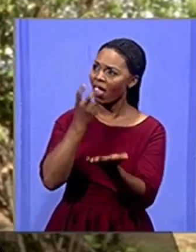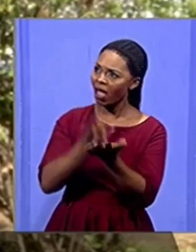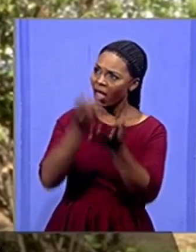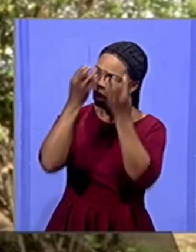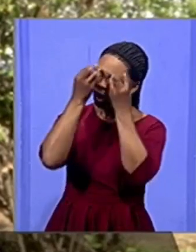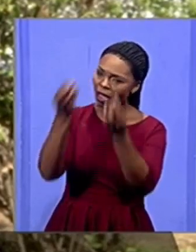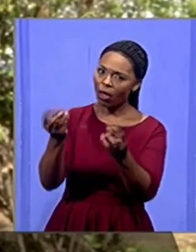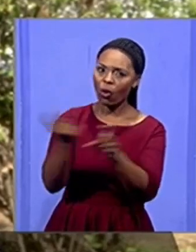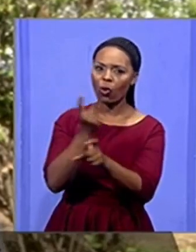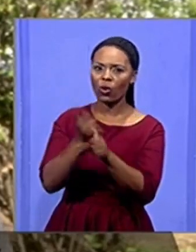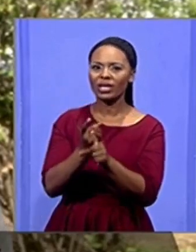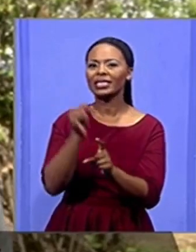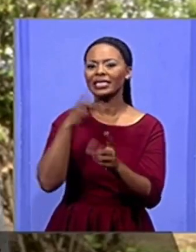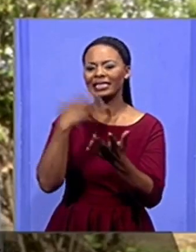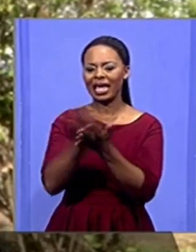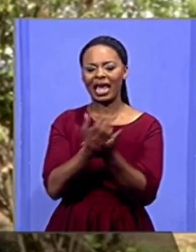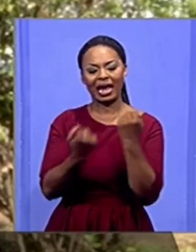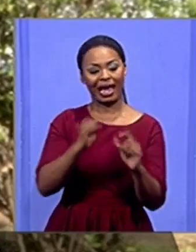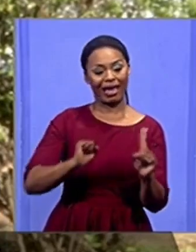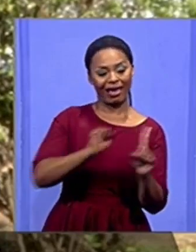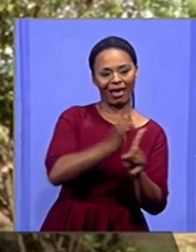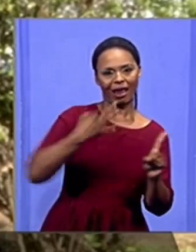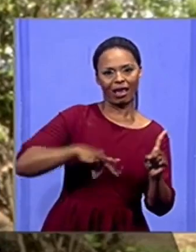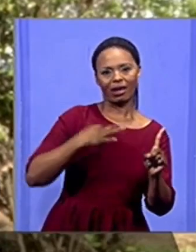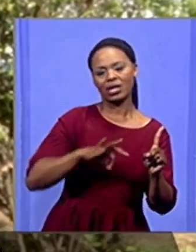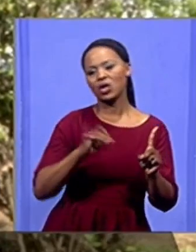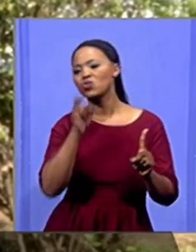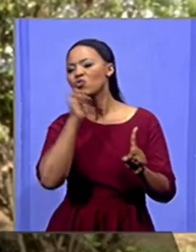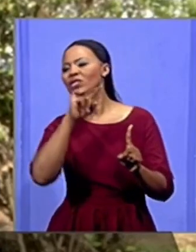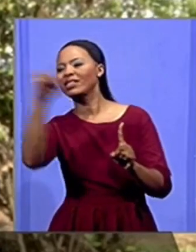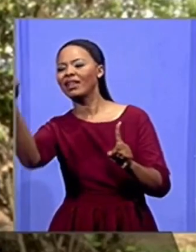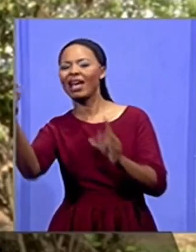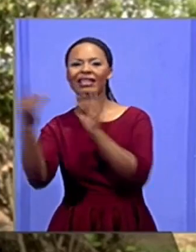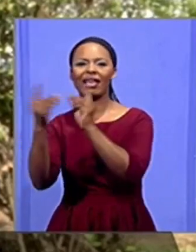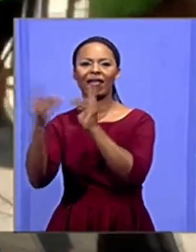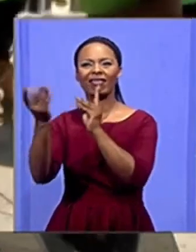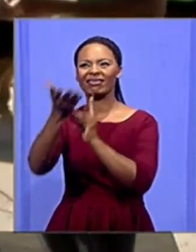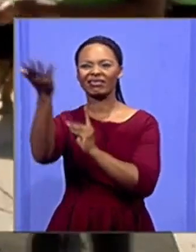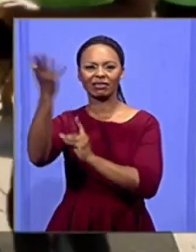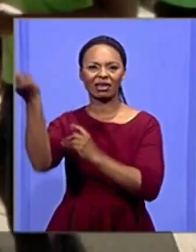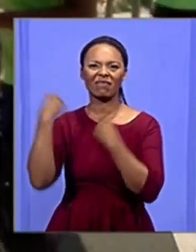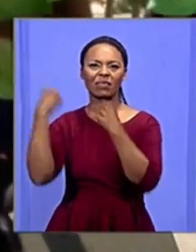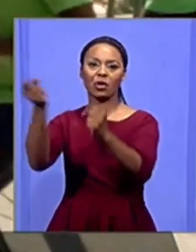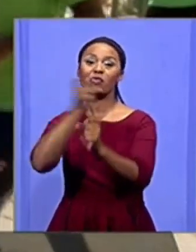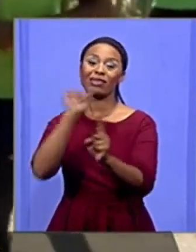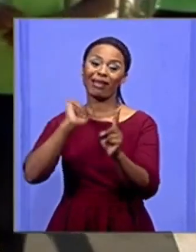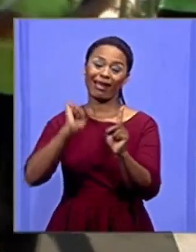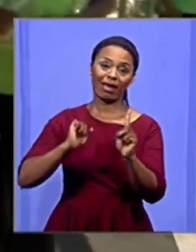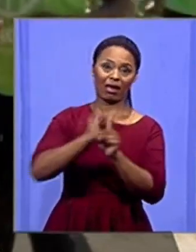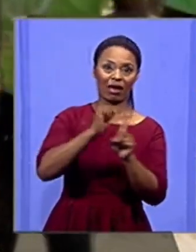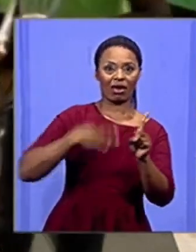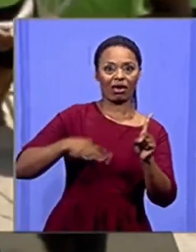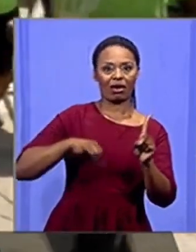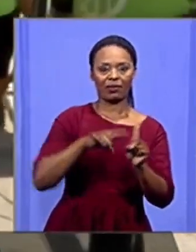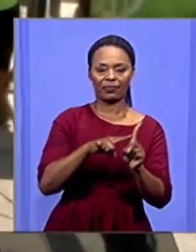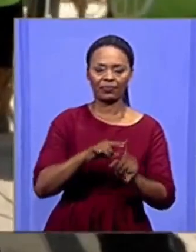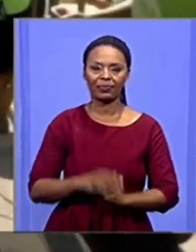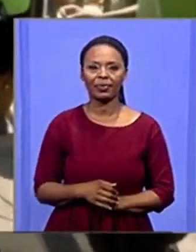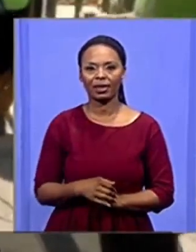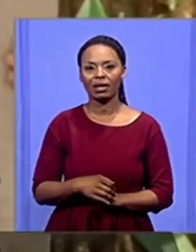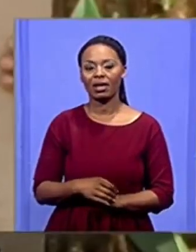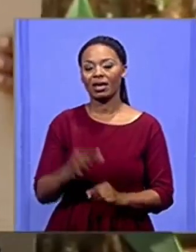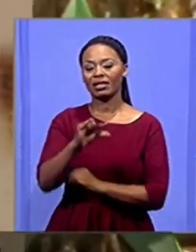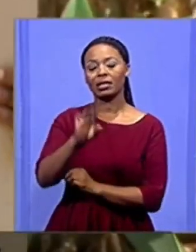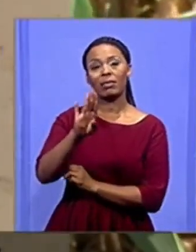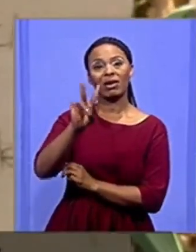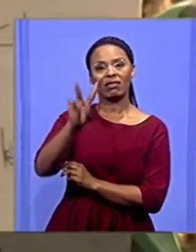lady and go with the other ladies. So we were not happy about him. Melato ya dikgaruru tša bong e golela godimo ka tikologong